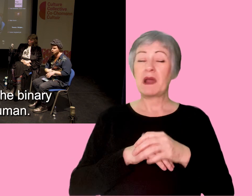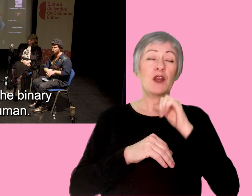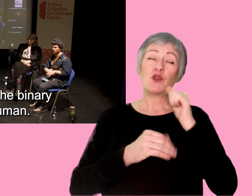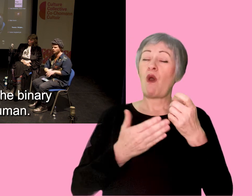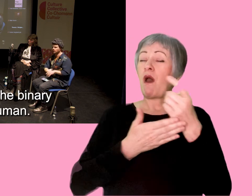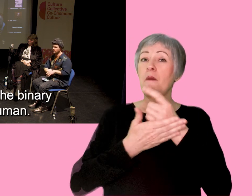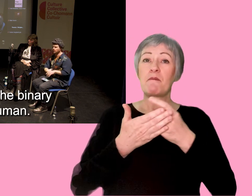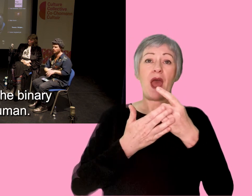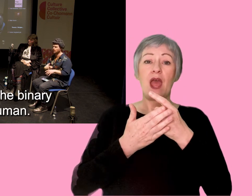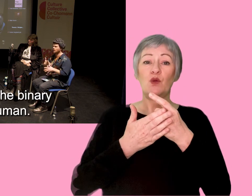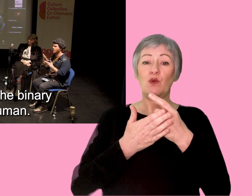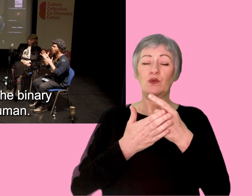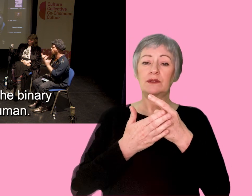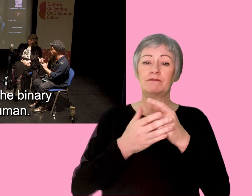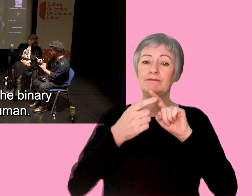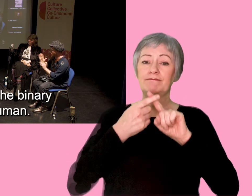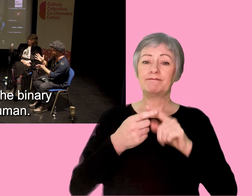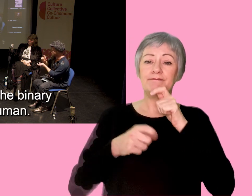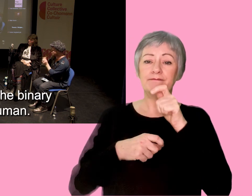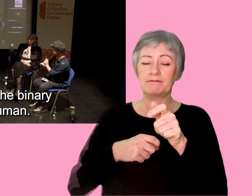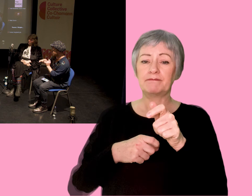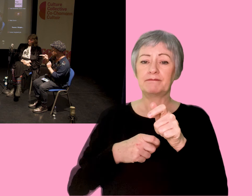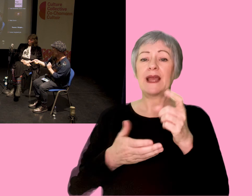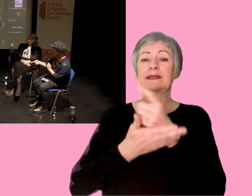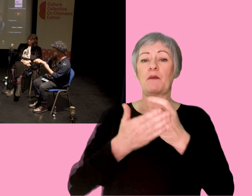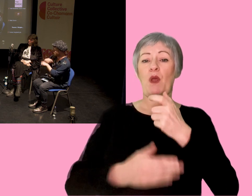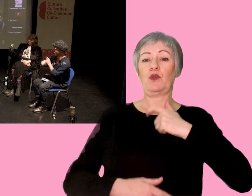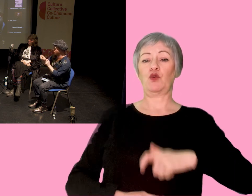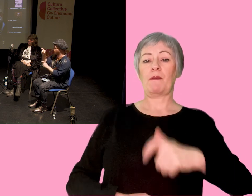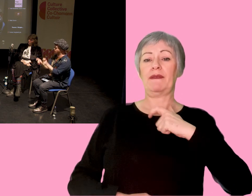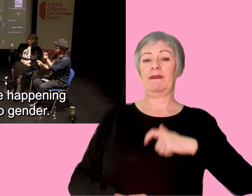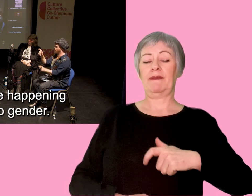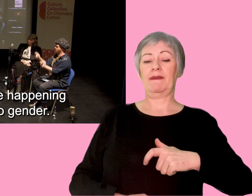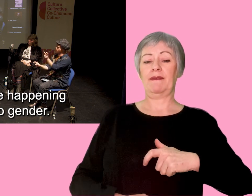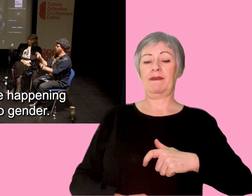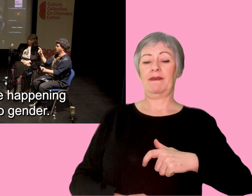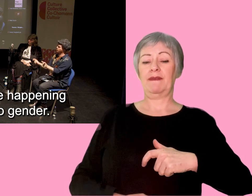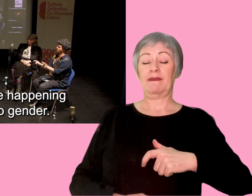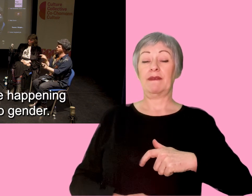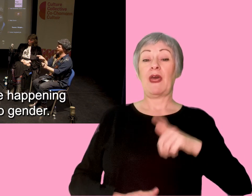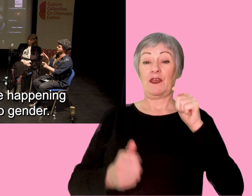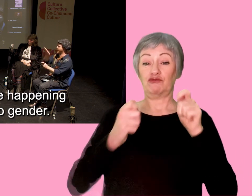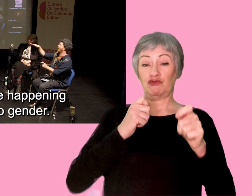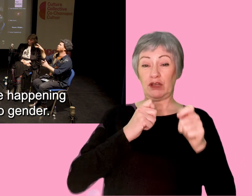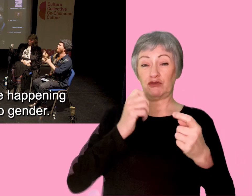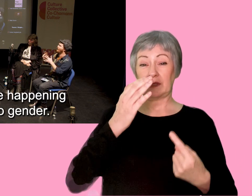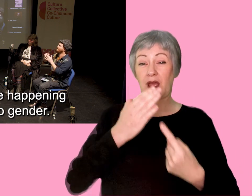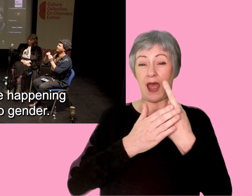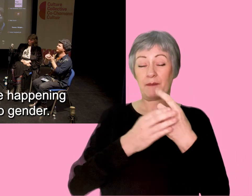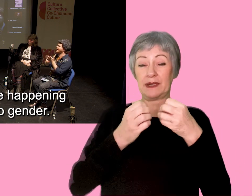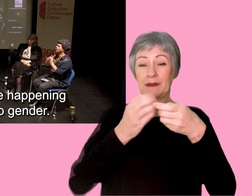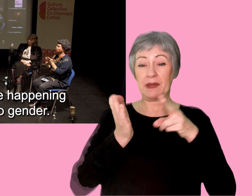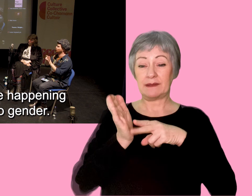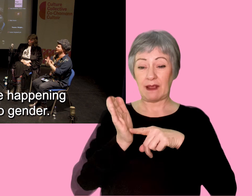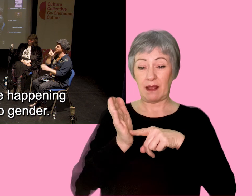about the binary, but it's about the human. And so those changes are happening within